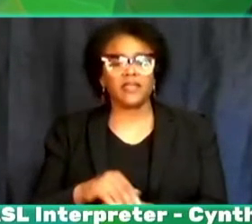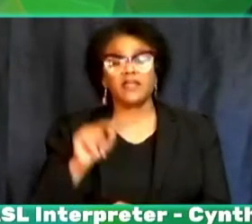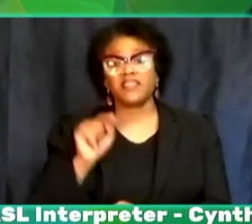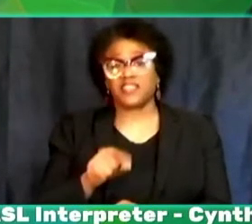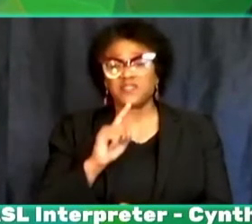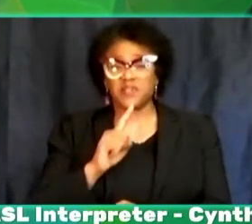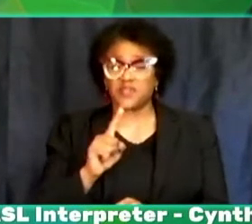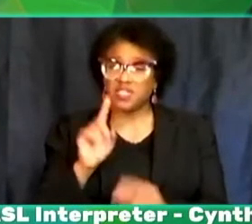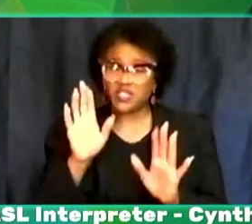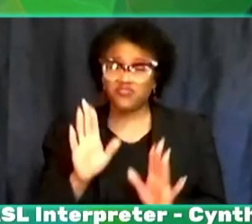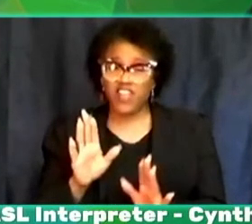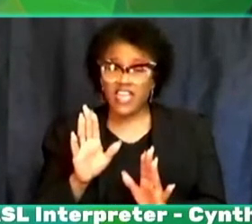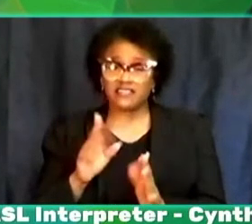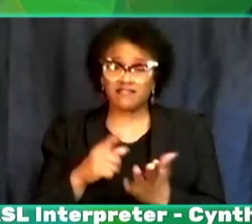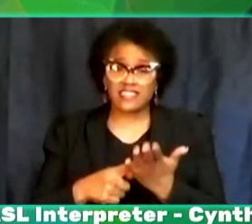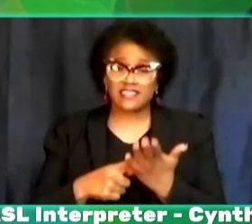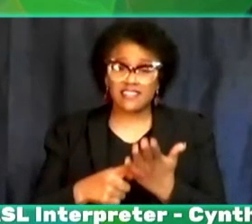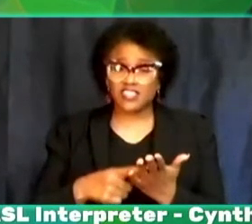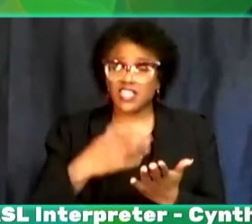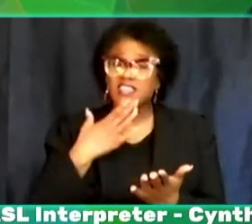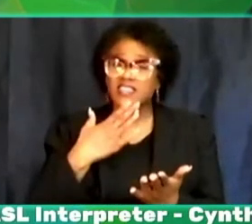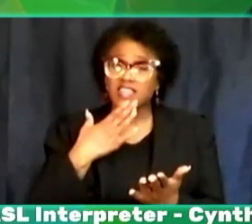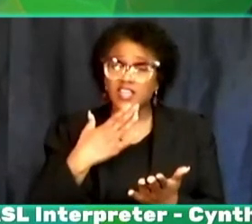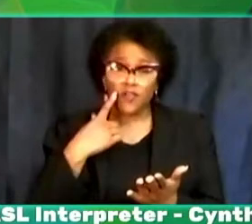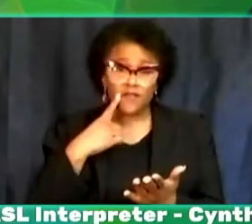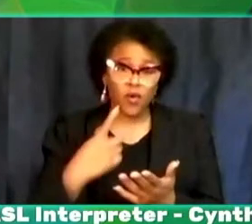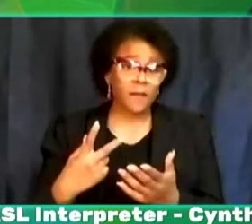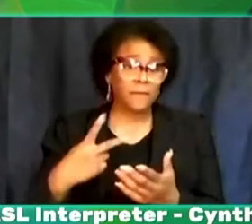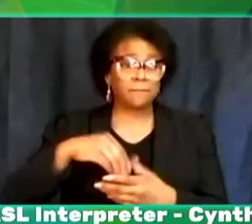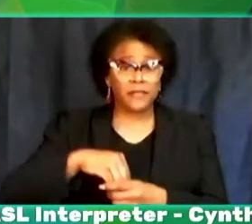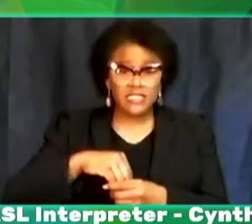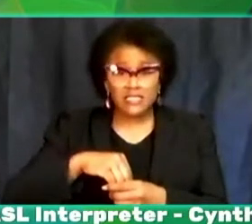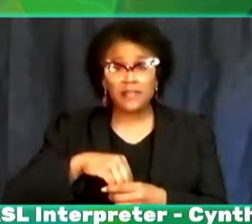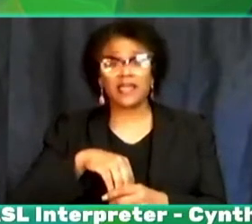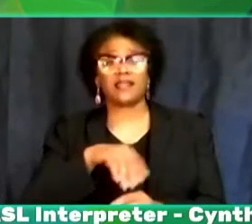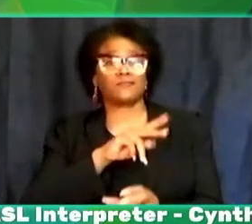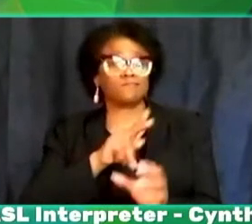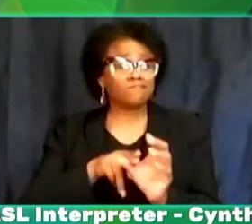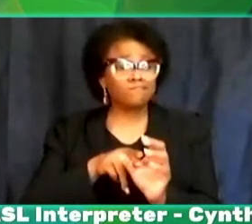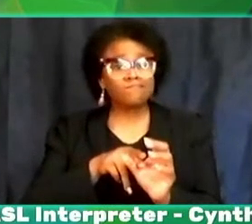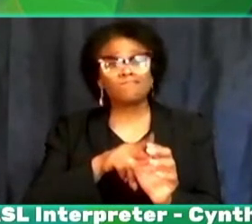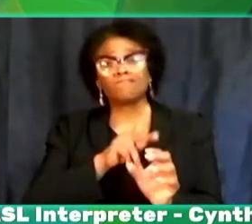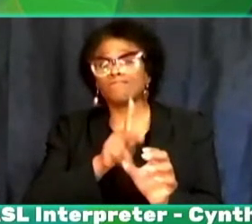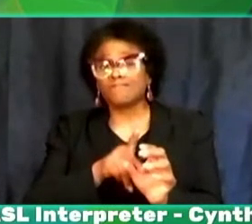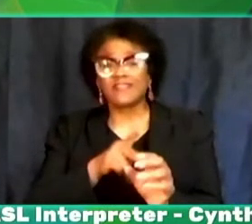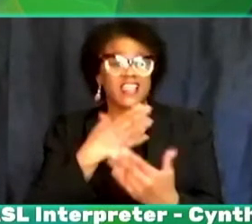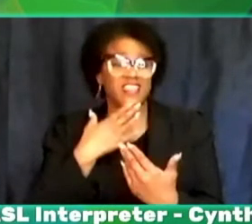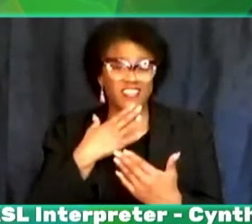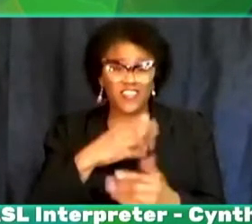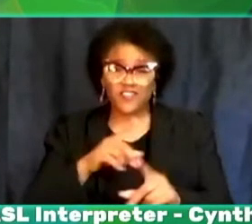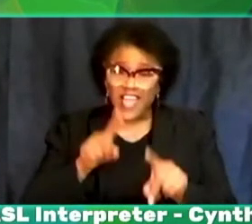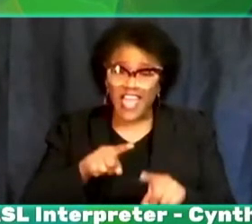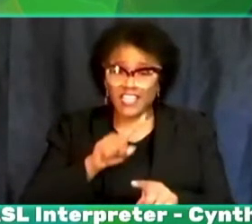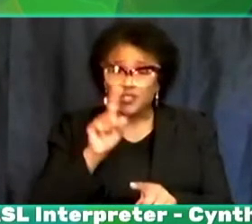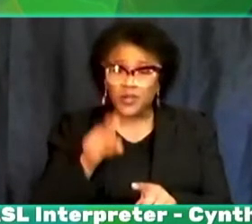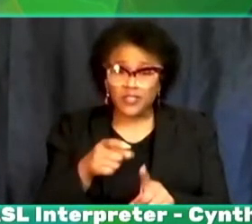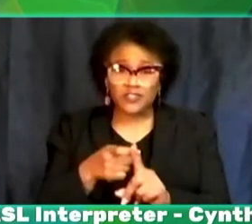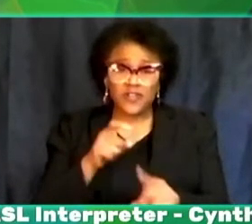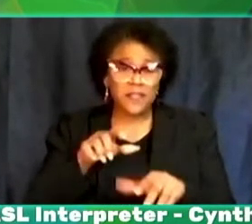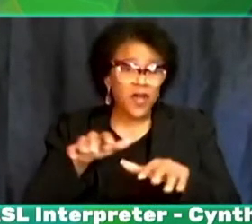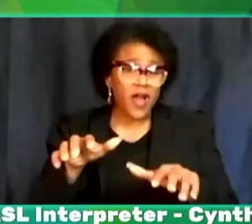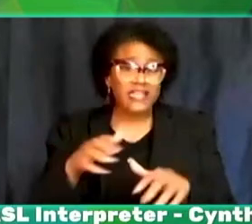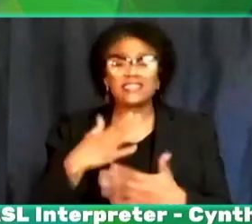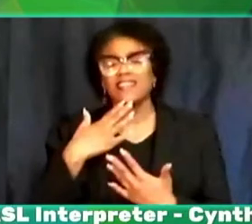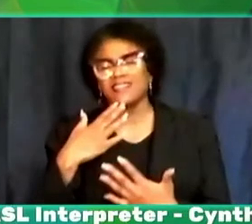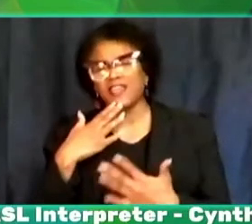great discussion. Thank you all for participating. Thank you all for answering questions from the audience. Thank you to the audience